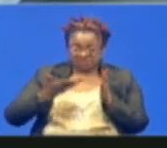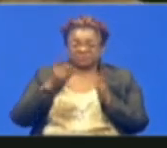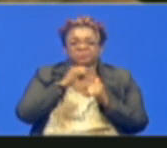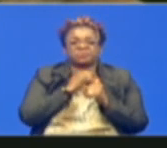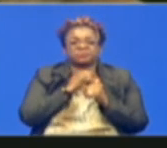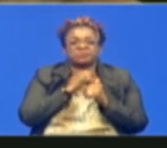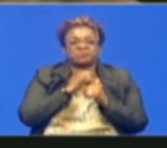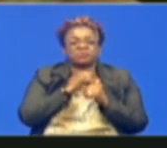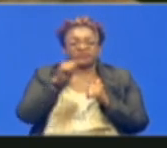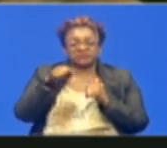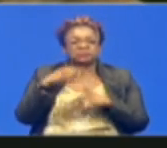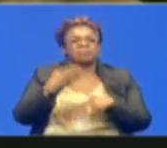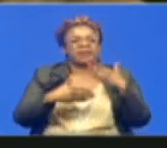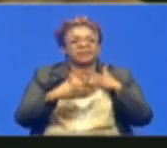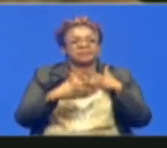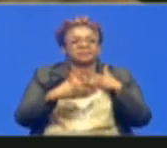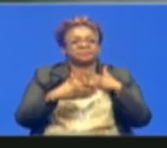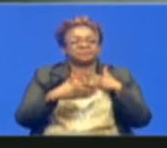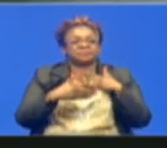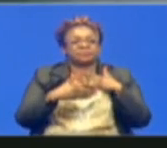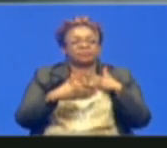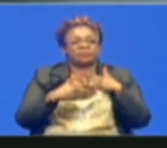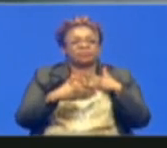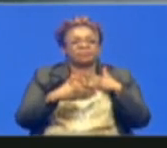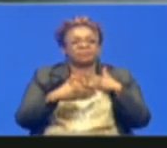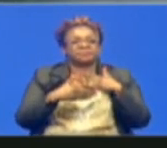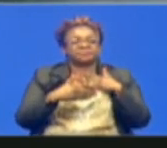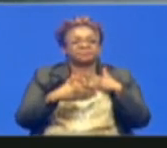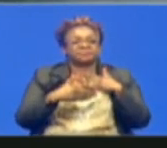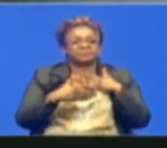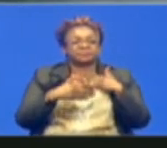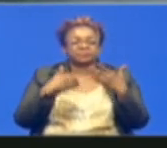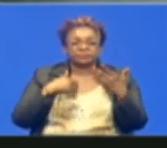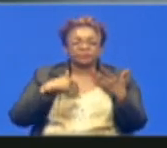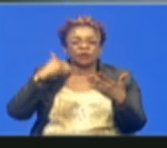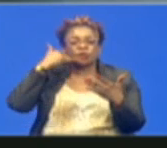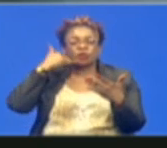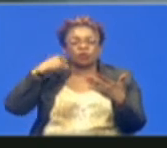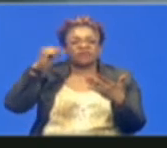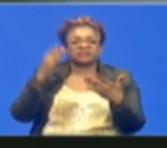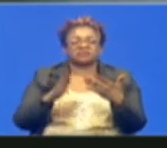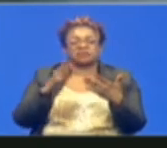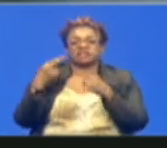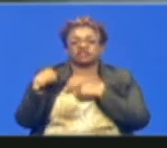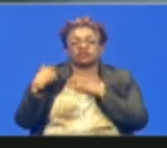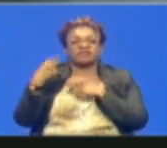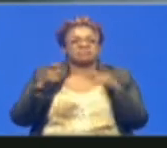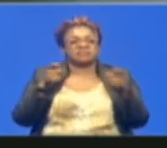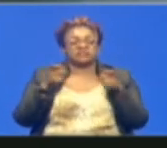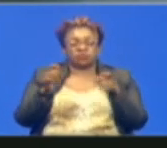of this building. When I looked at the drawings, I called my office in charge of administration. We